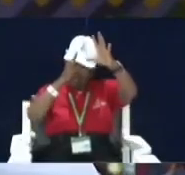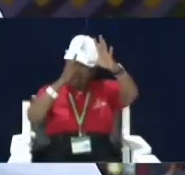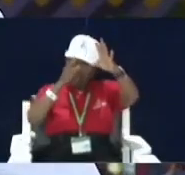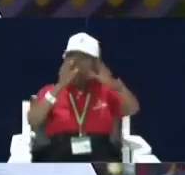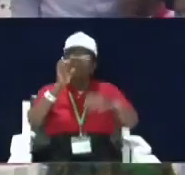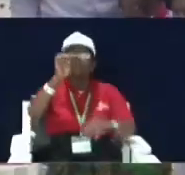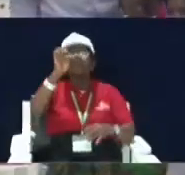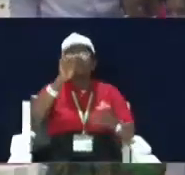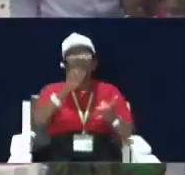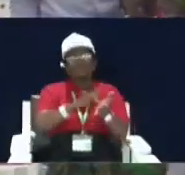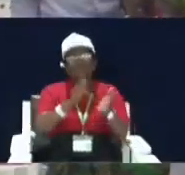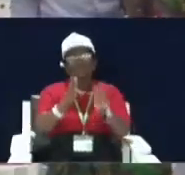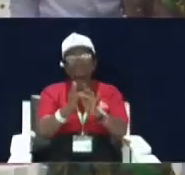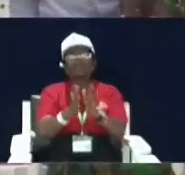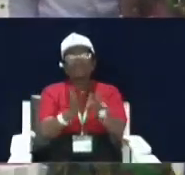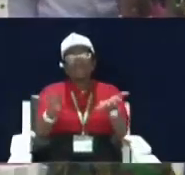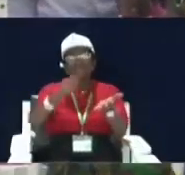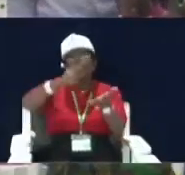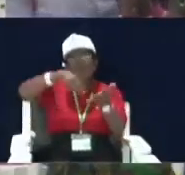Exodus 15,